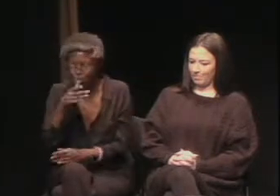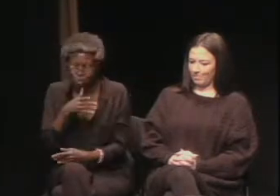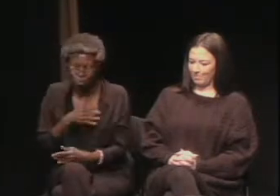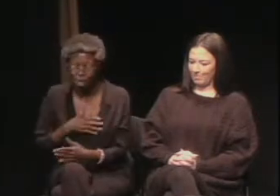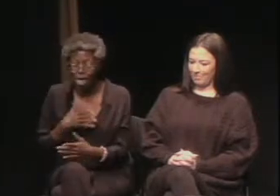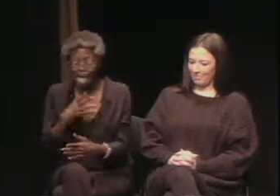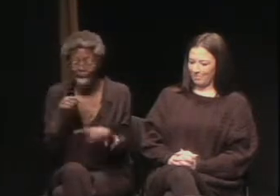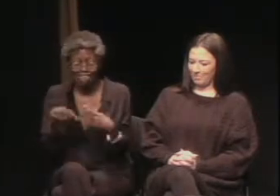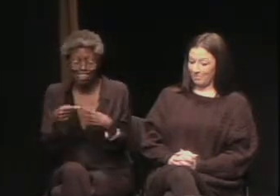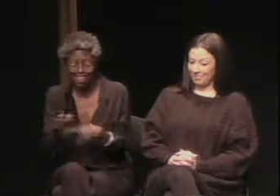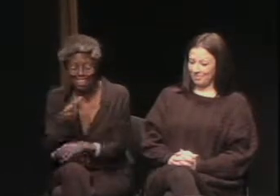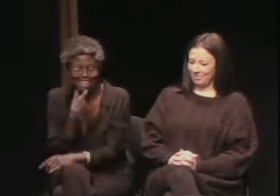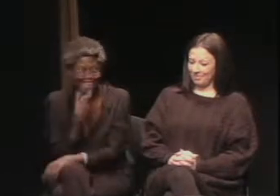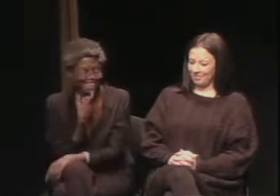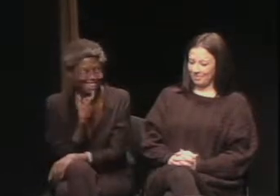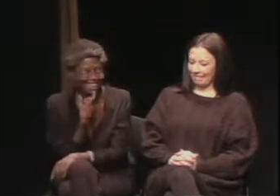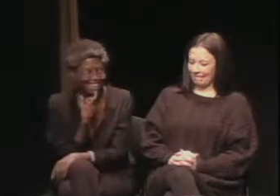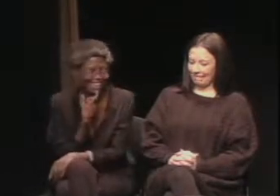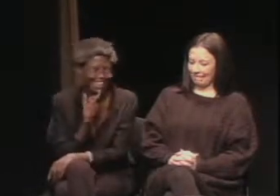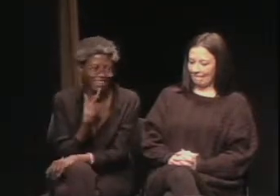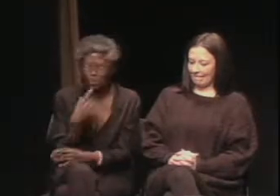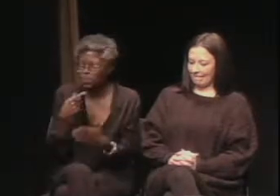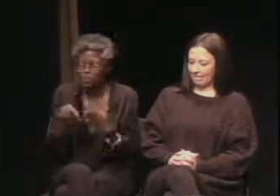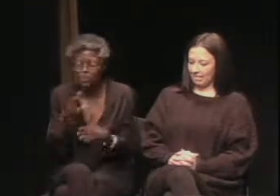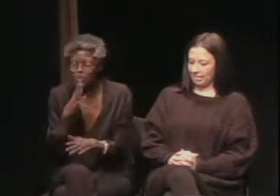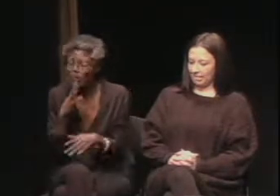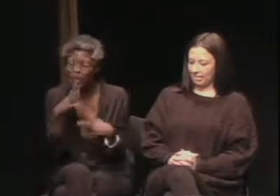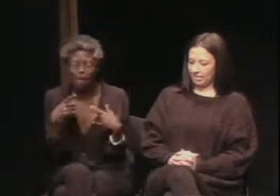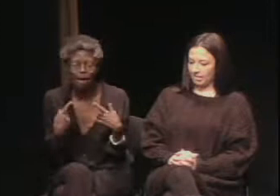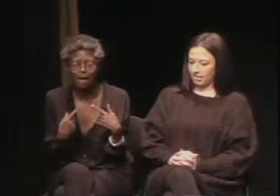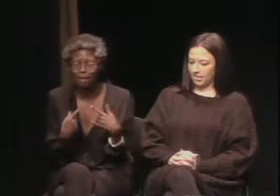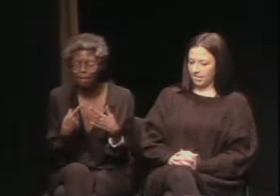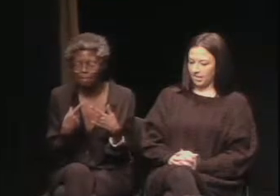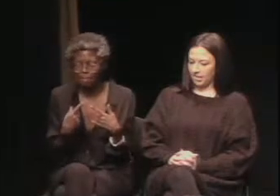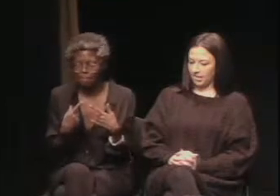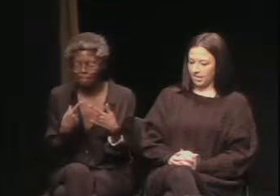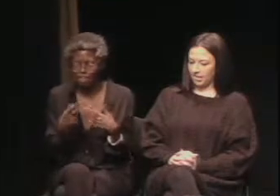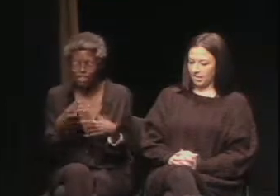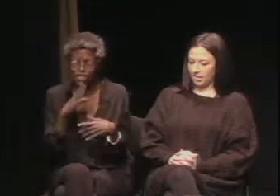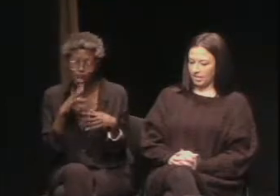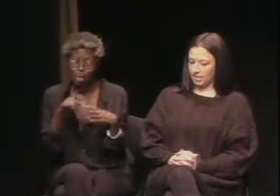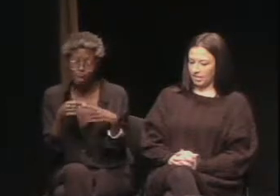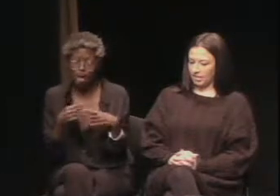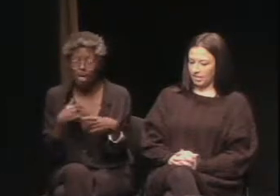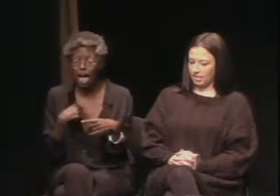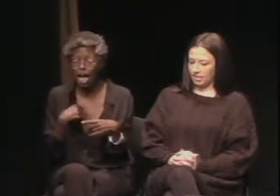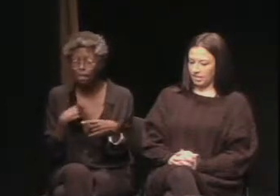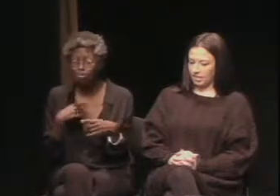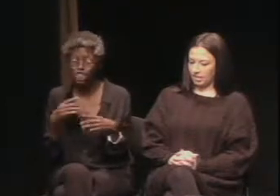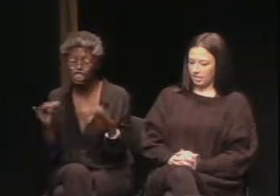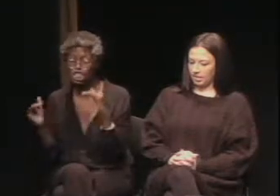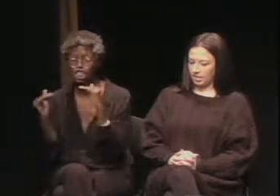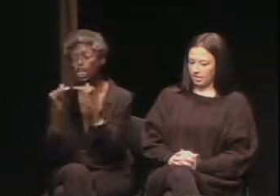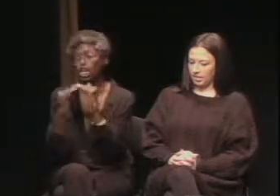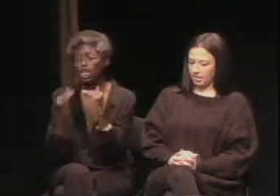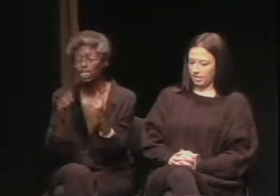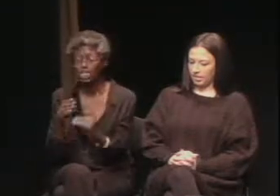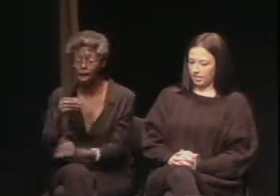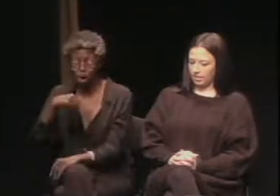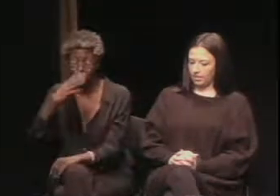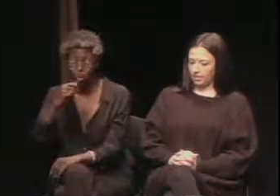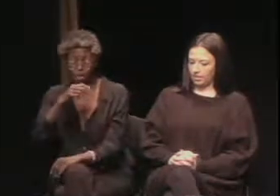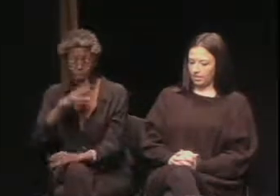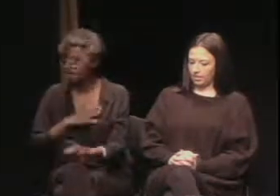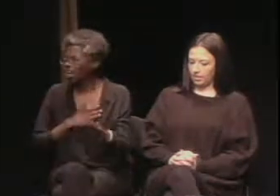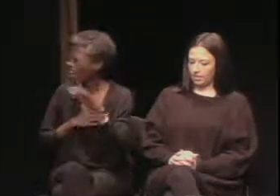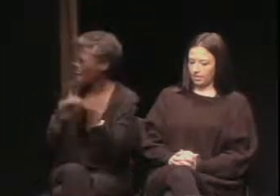Redding. Says, he says, what's she talking about? And then he said, she's talking about, I'm just as good as a white woman. And you were like,